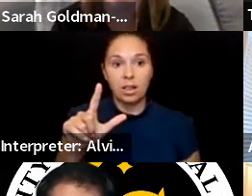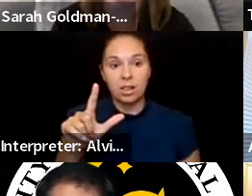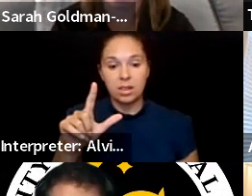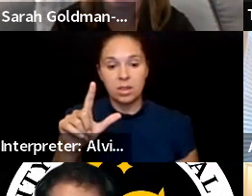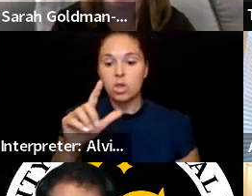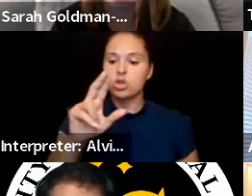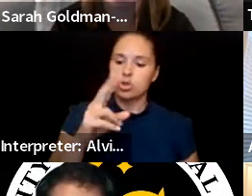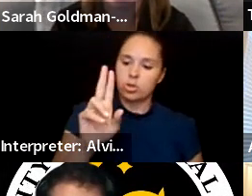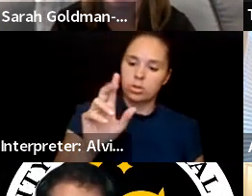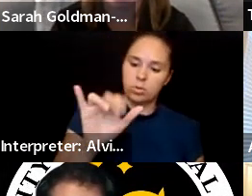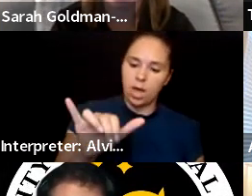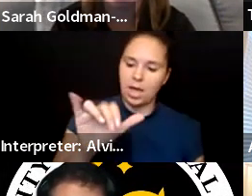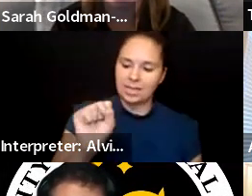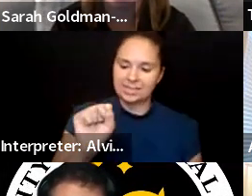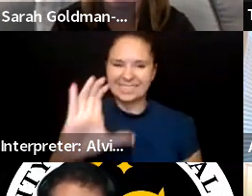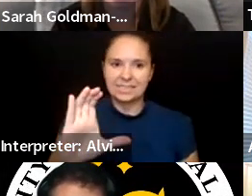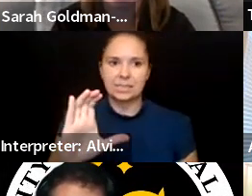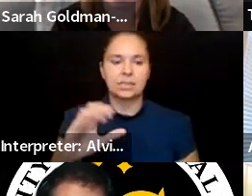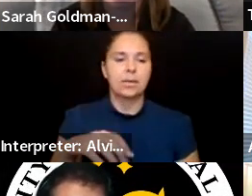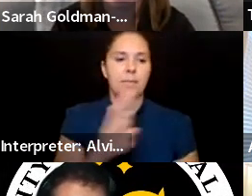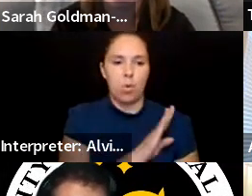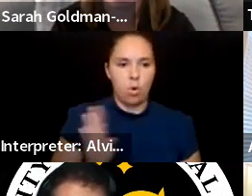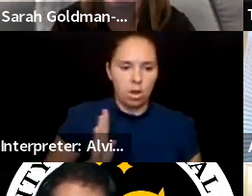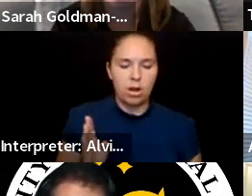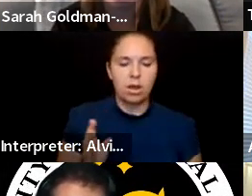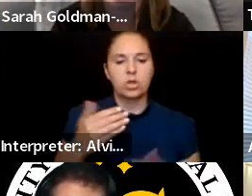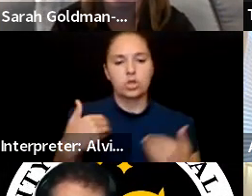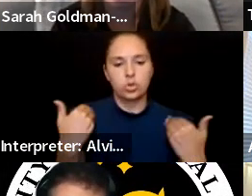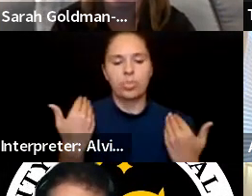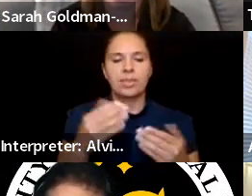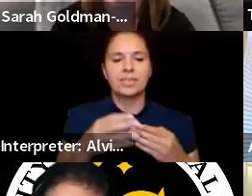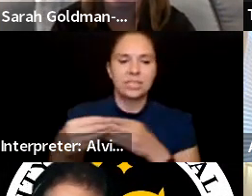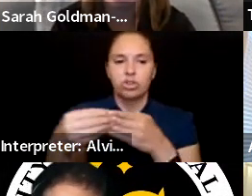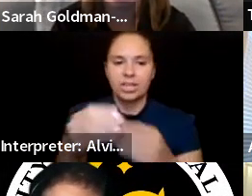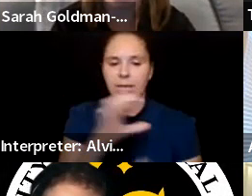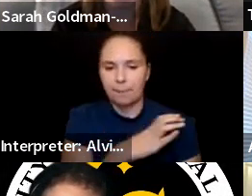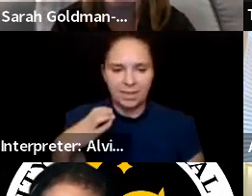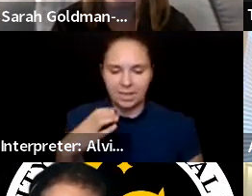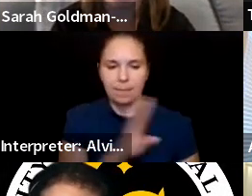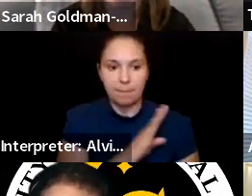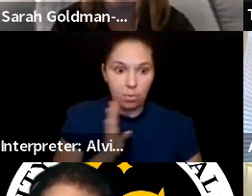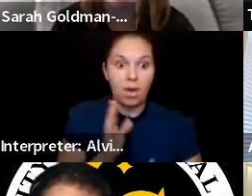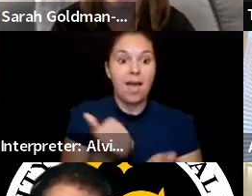Committee board who also helped maintain our panels tonight.